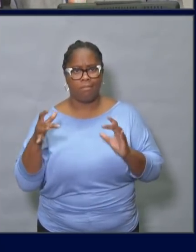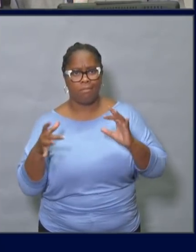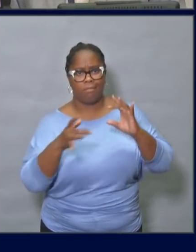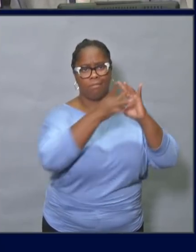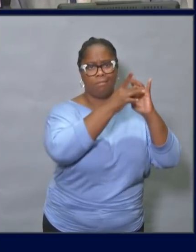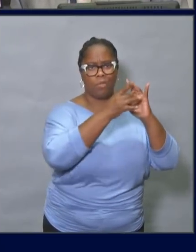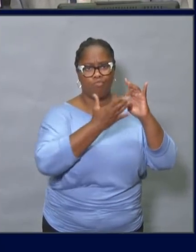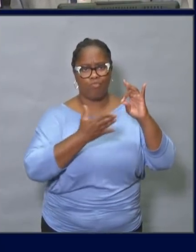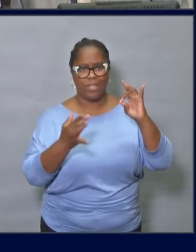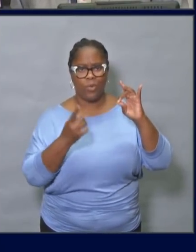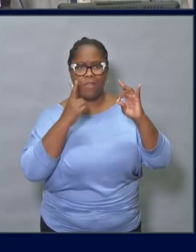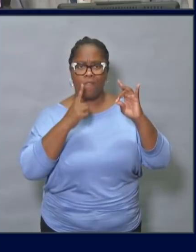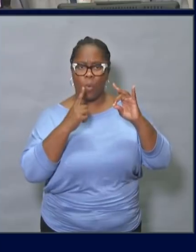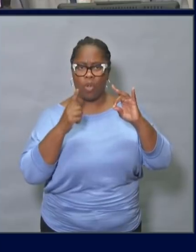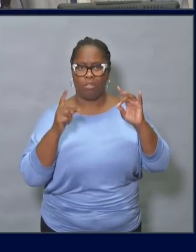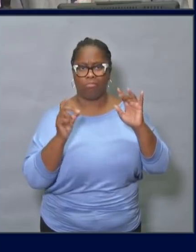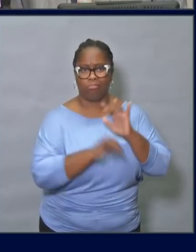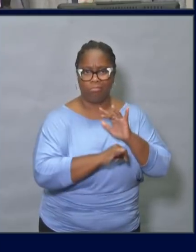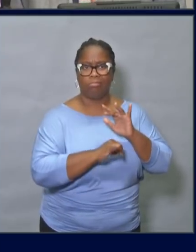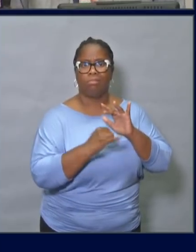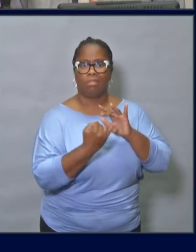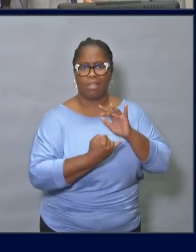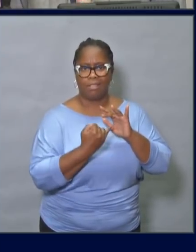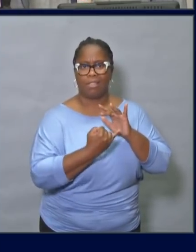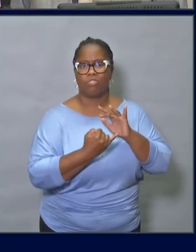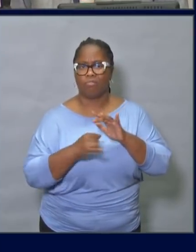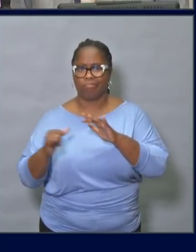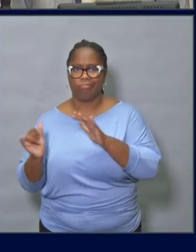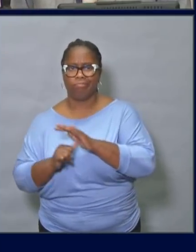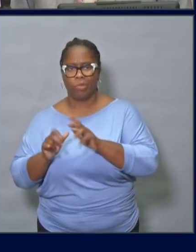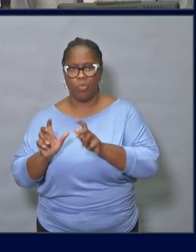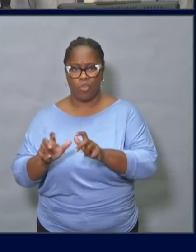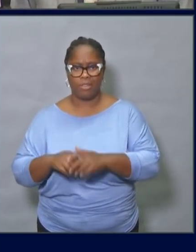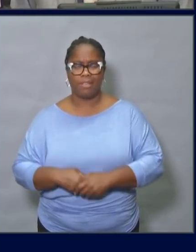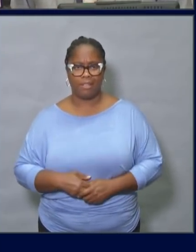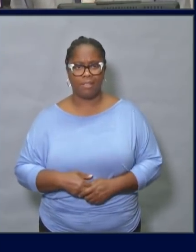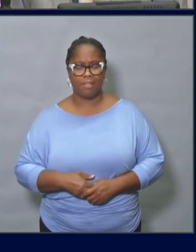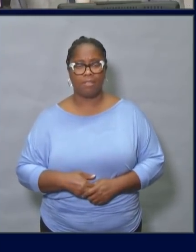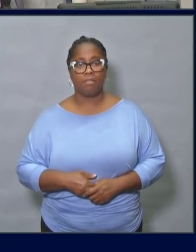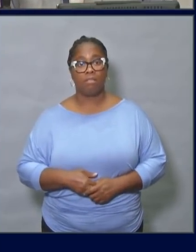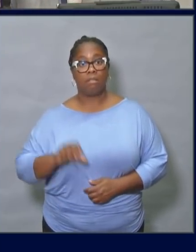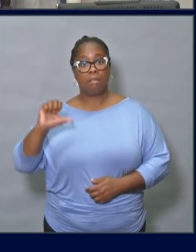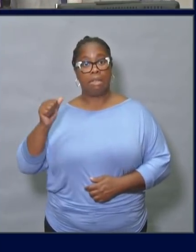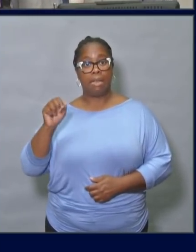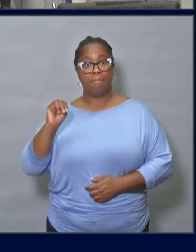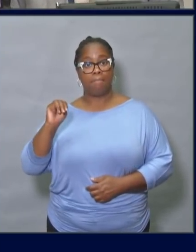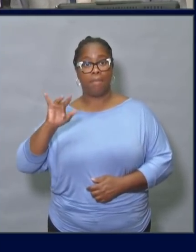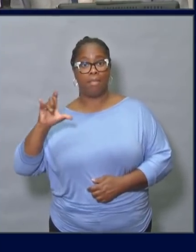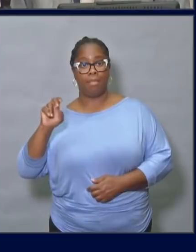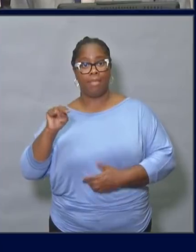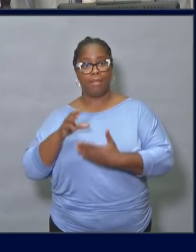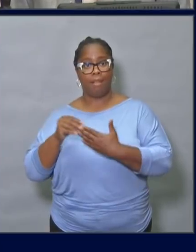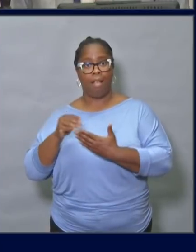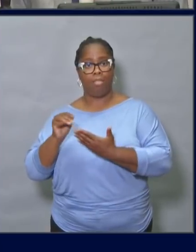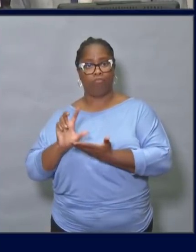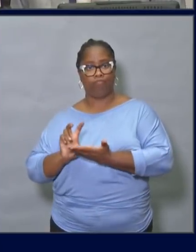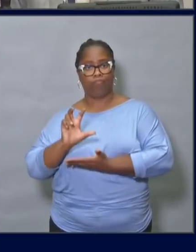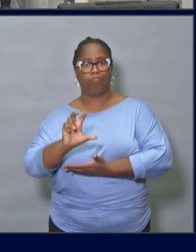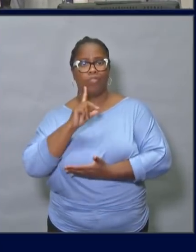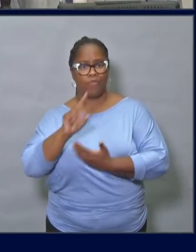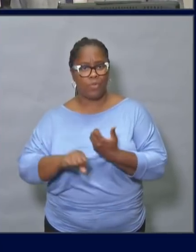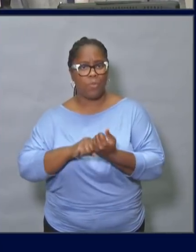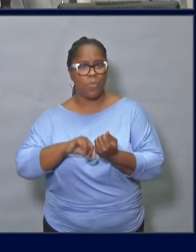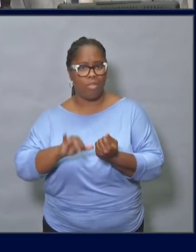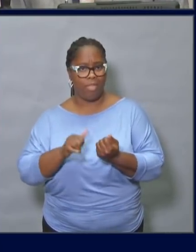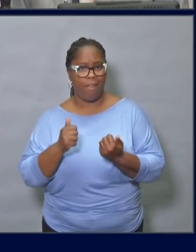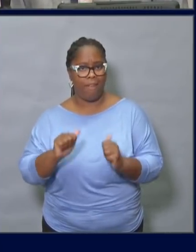resources for isolation and quarantine. We've allocated $10 million to support these efforts, and we know that both the Department of